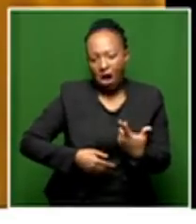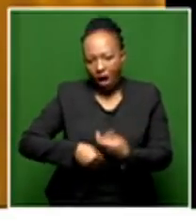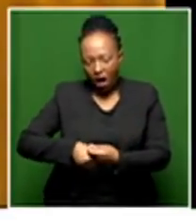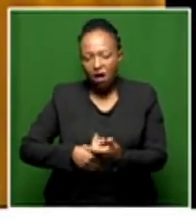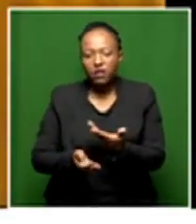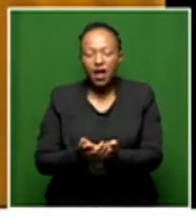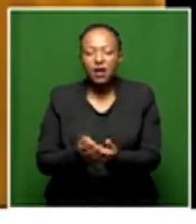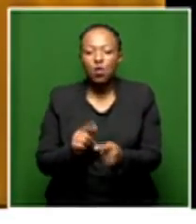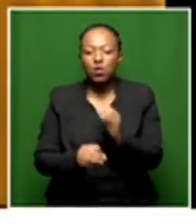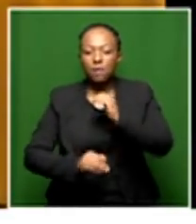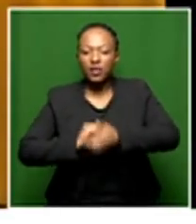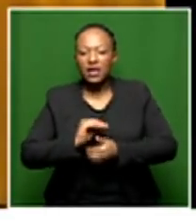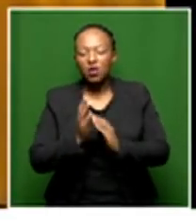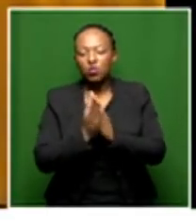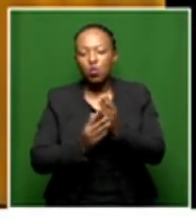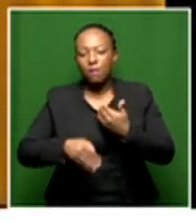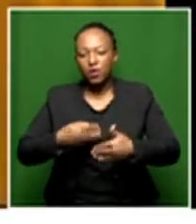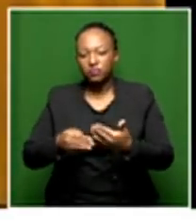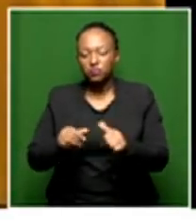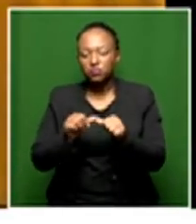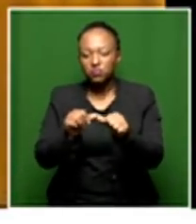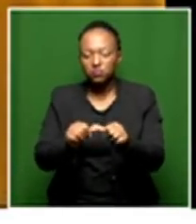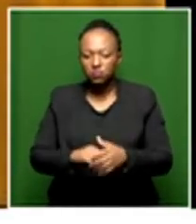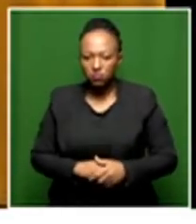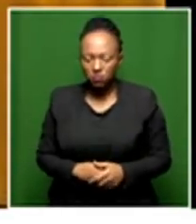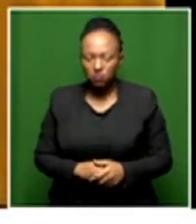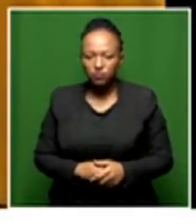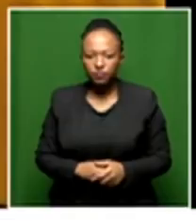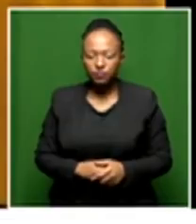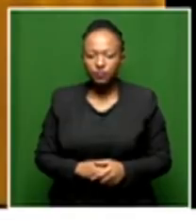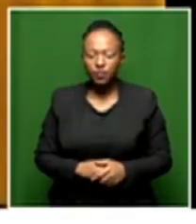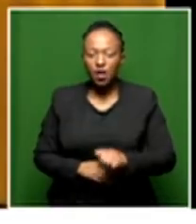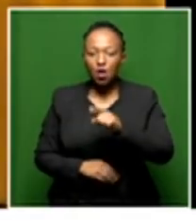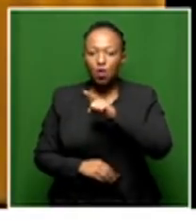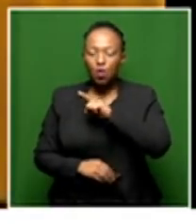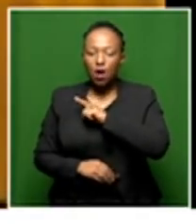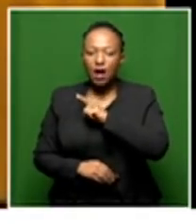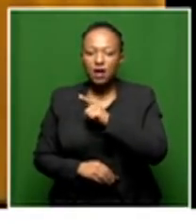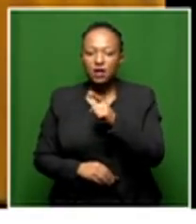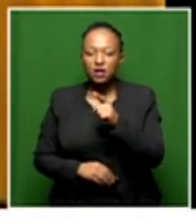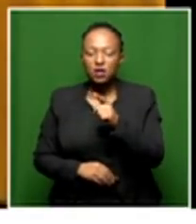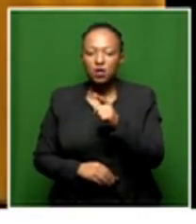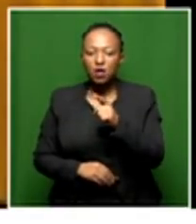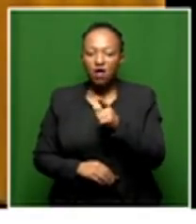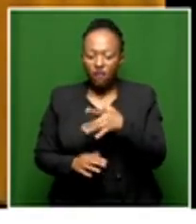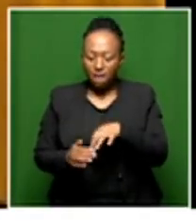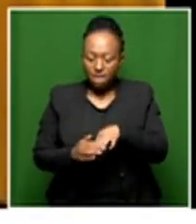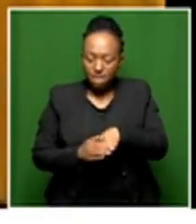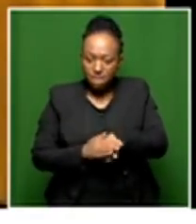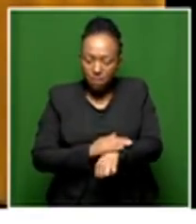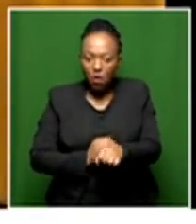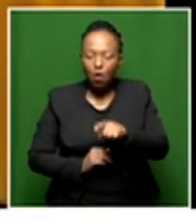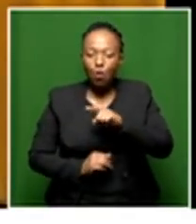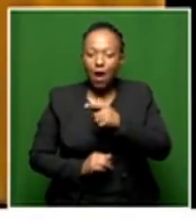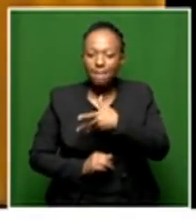will be protected through that because, we think that just from an exposure point of view, the